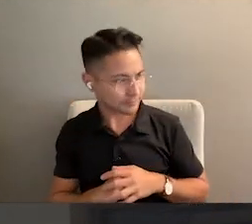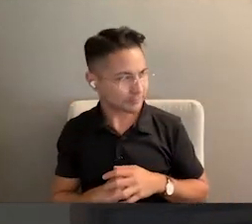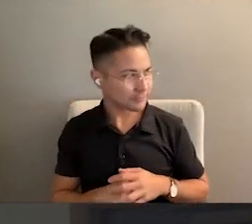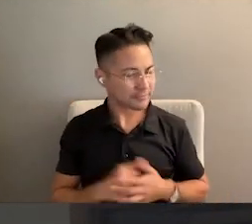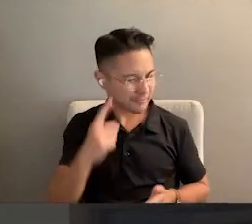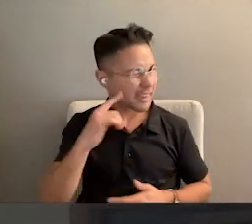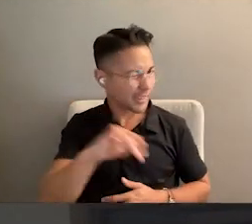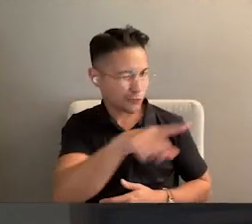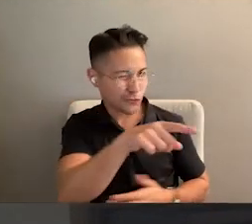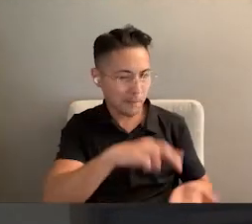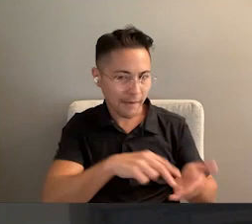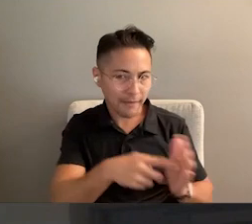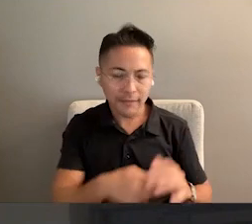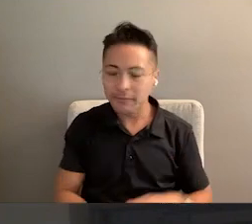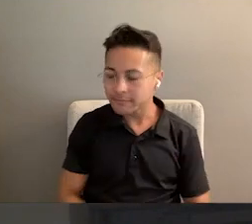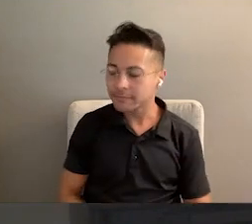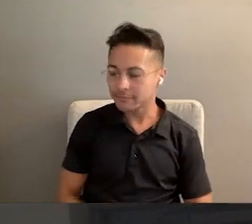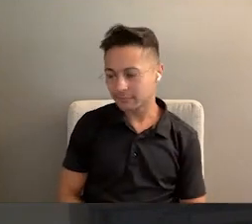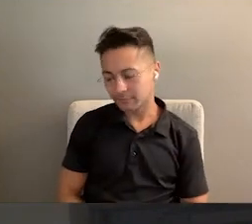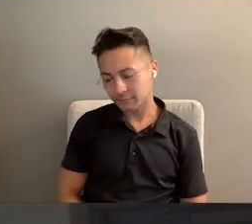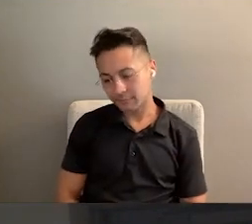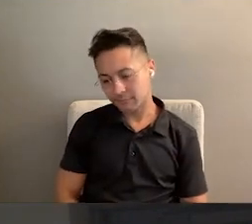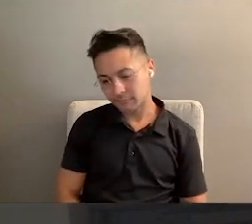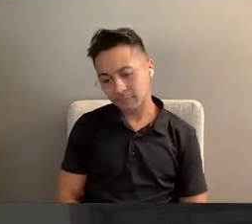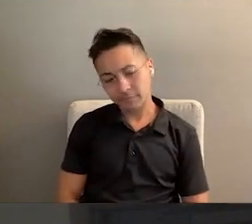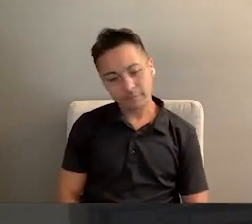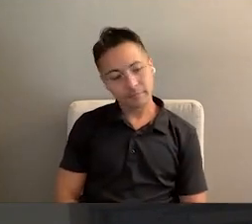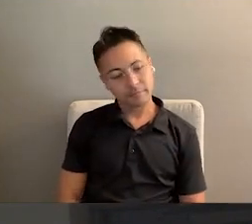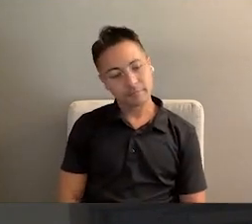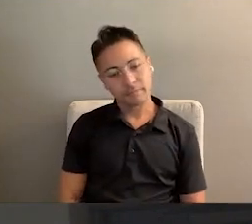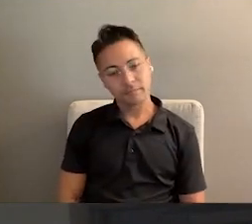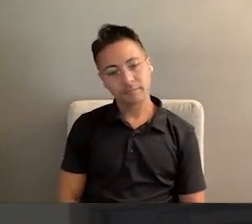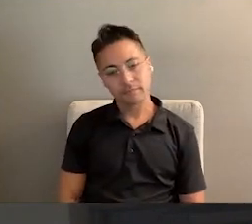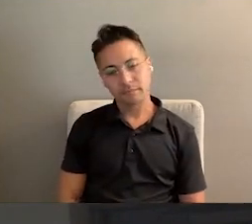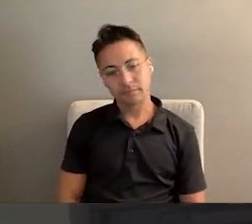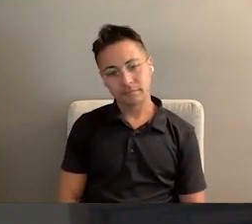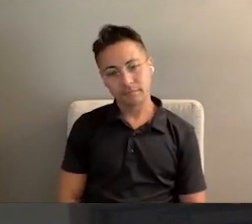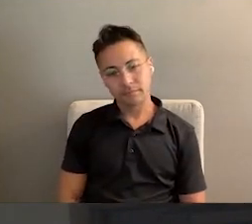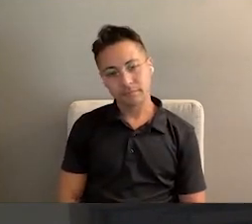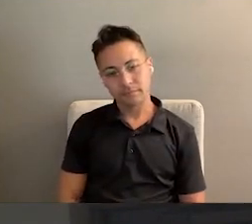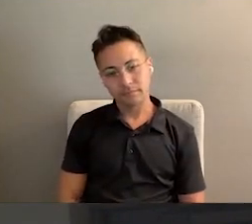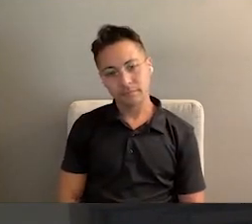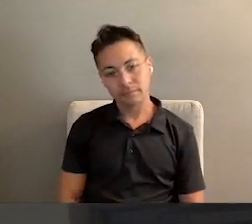controlling, right. Yes, ma'am. I think I saw you next. I'll come to you after that.